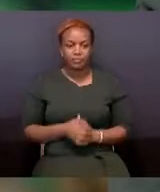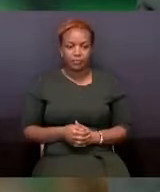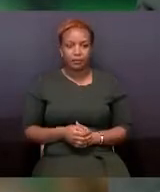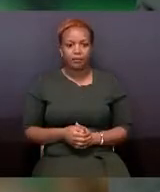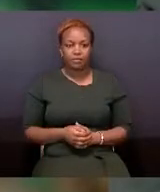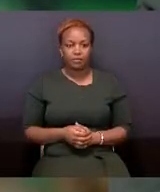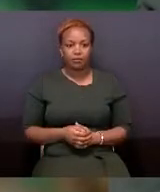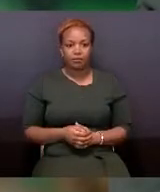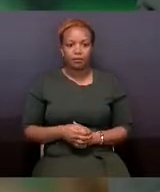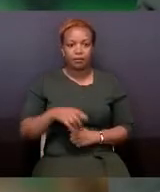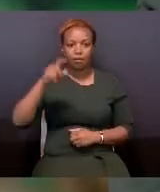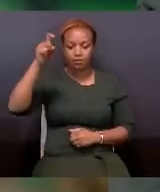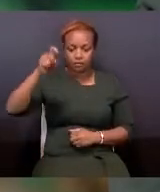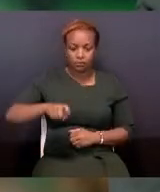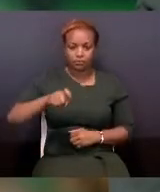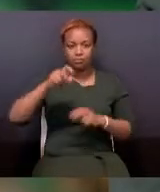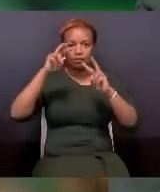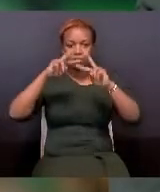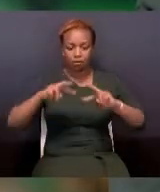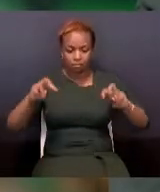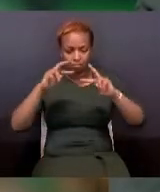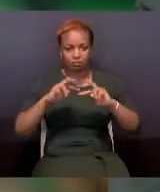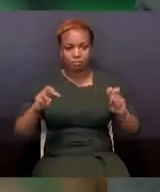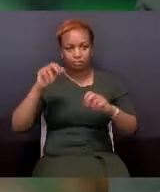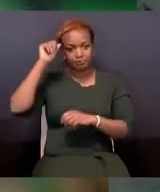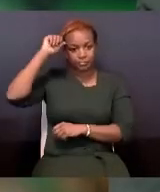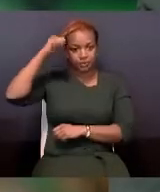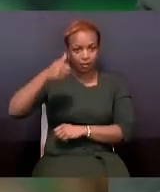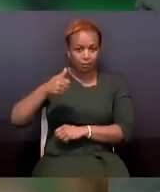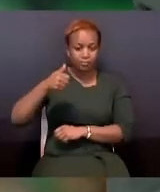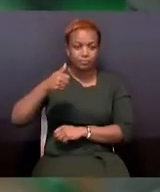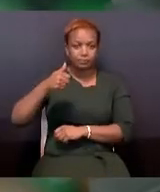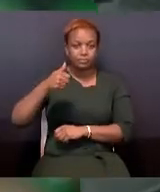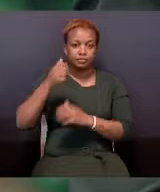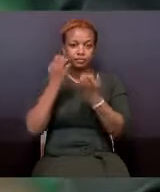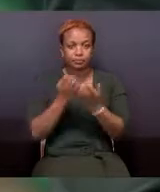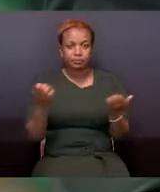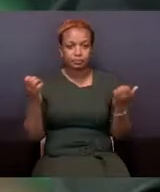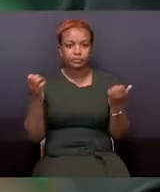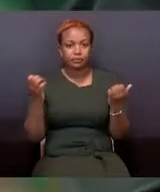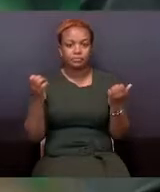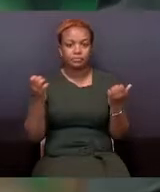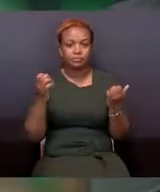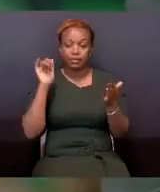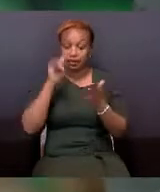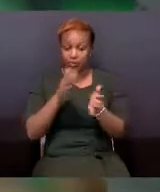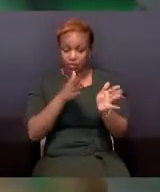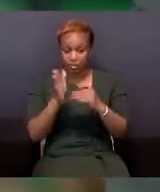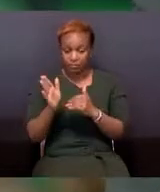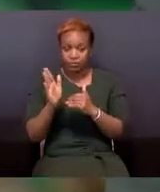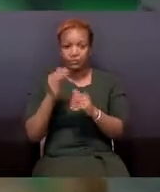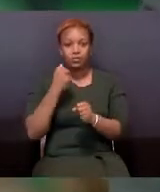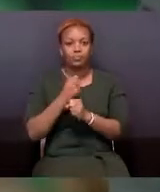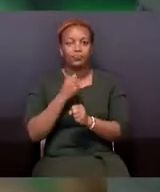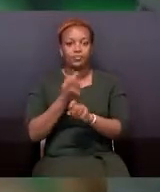We must explore intellectual property. And that is the way to go, more so for our